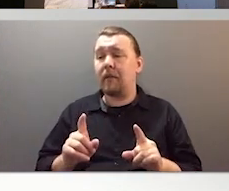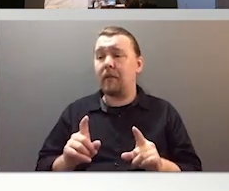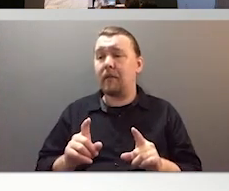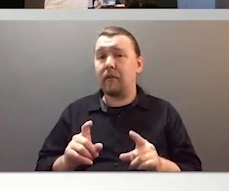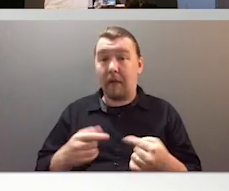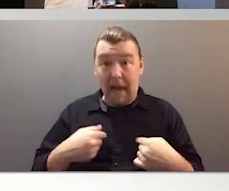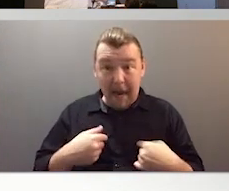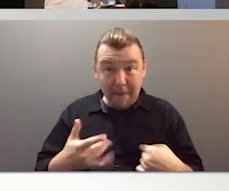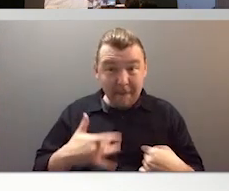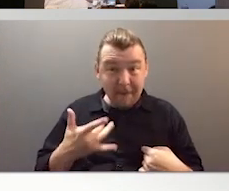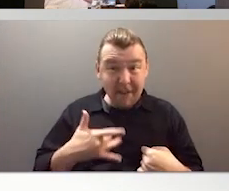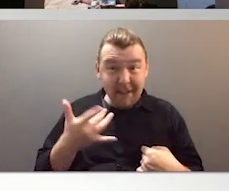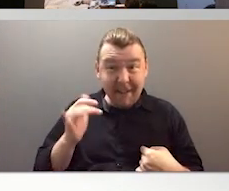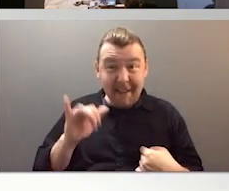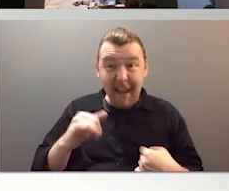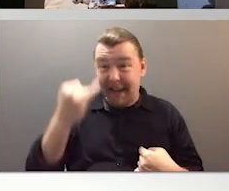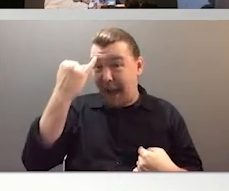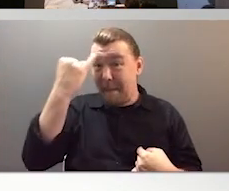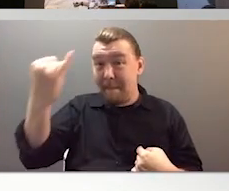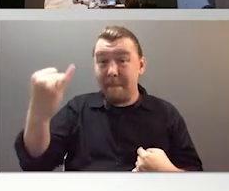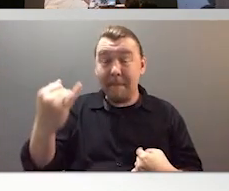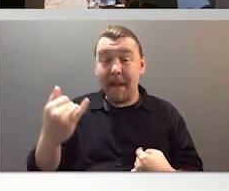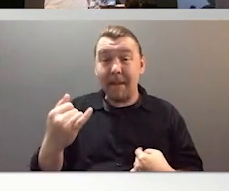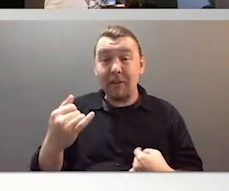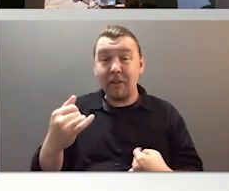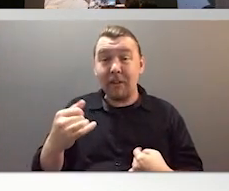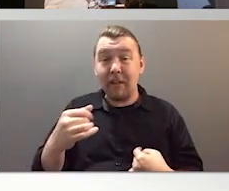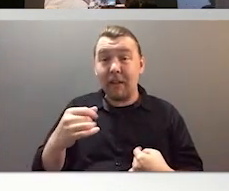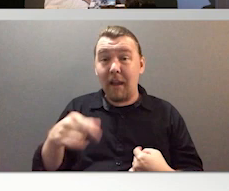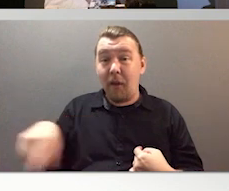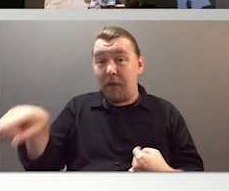to wear a mask and you have, that still is not